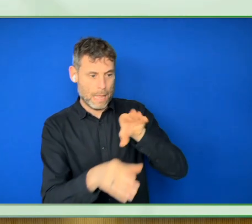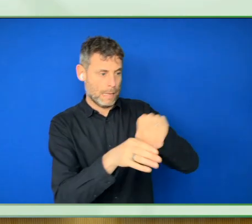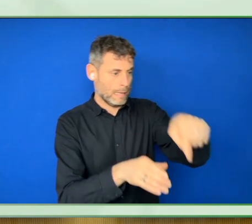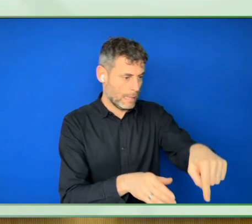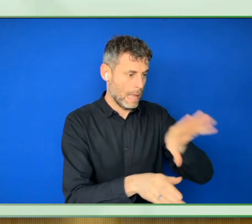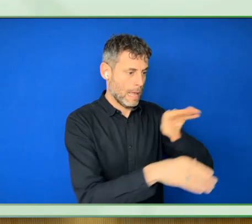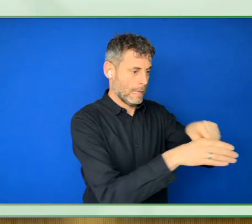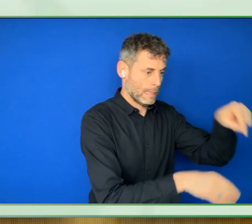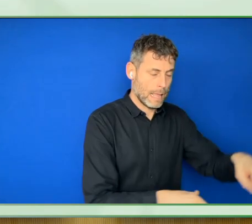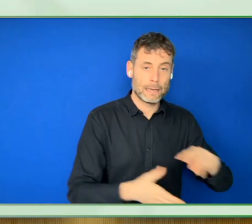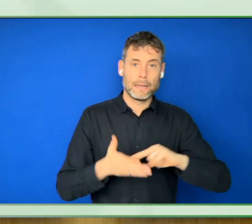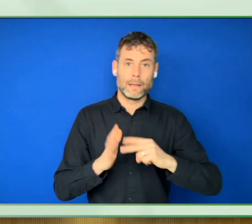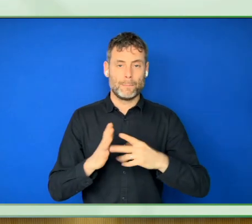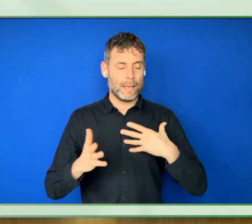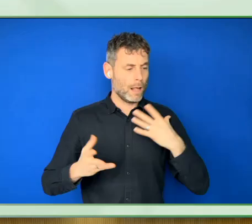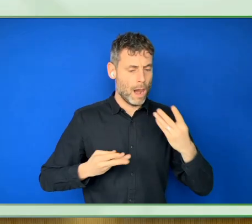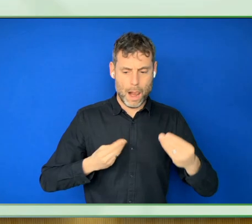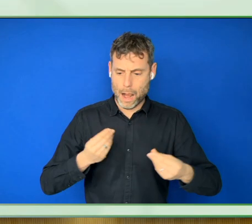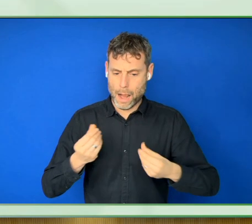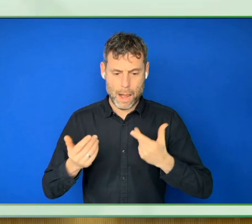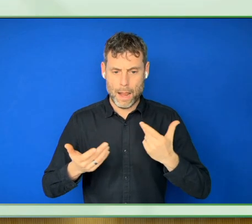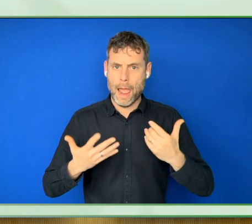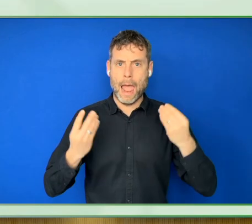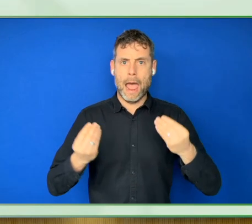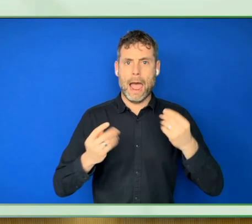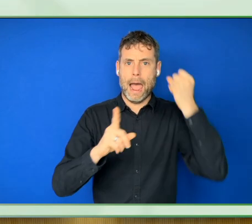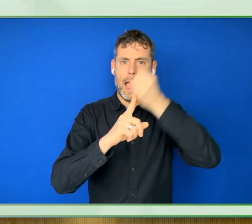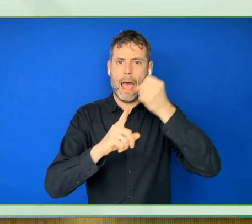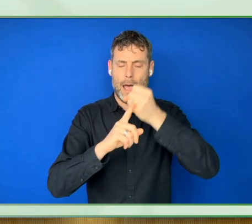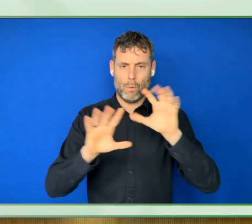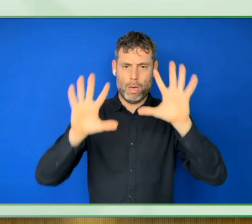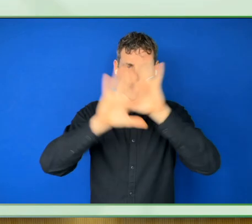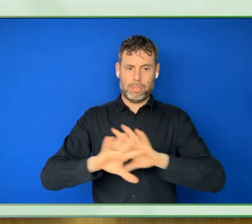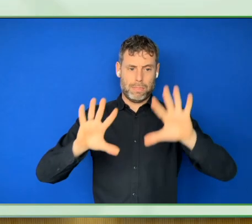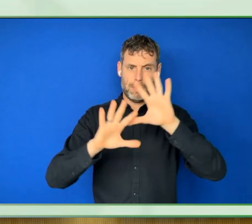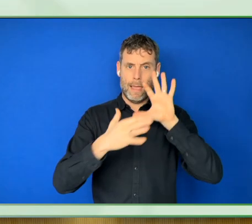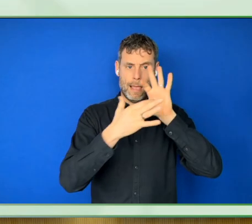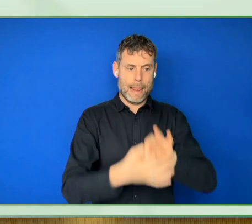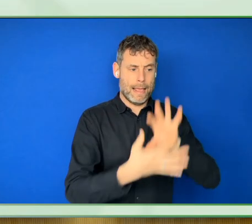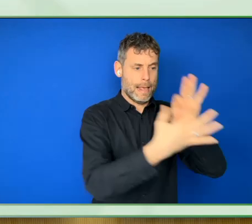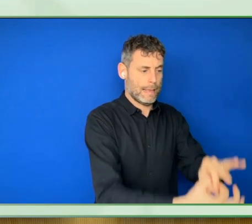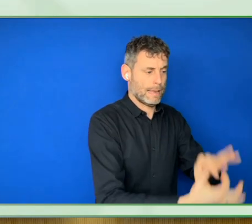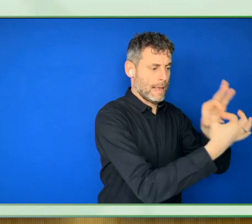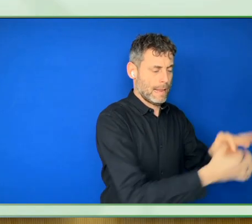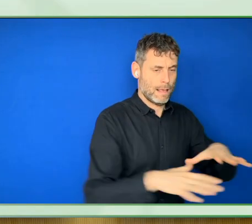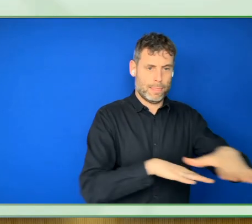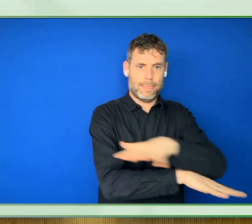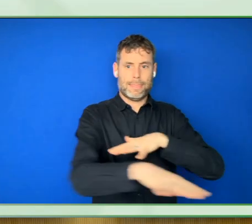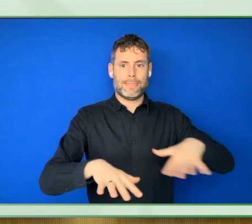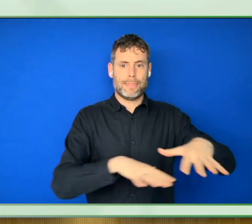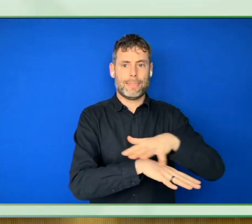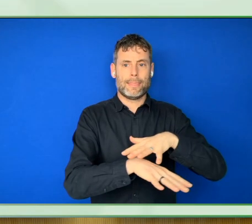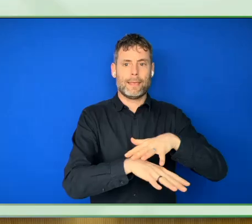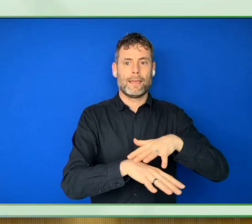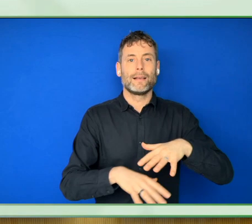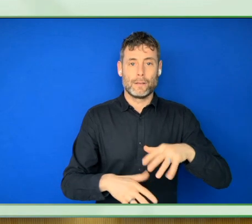paradoxical. So we need to find a way of ensuring that, those human rights professionals come a